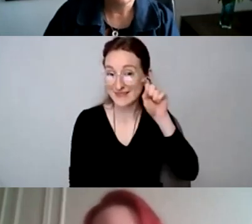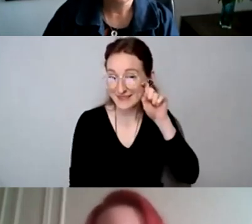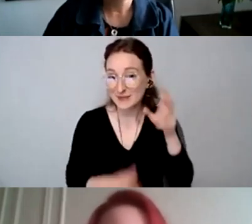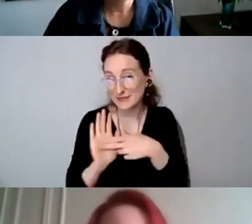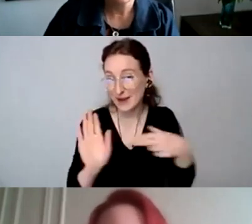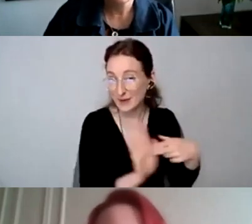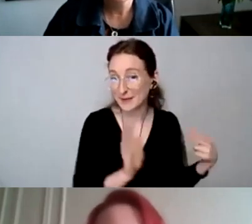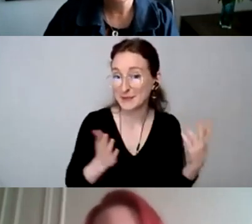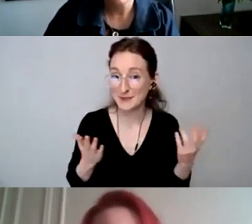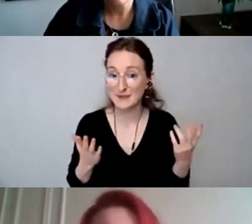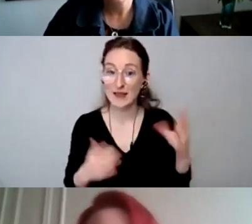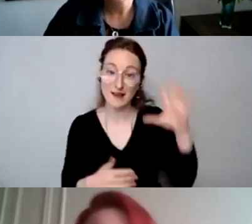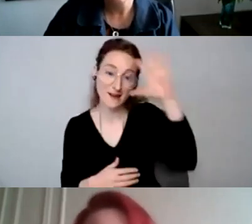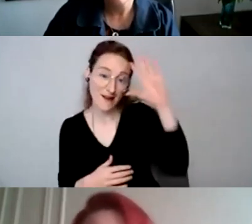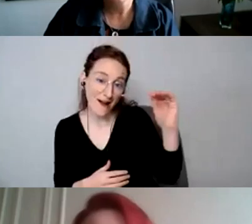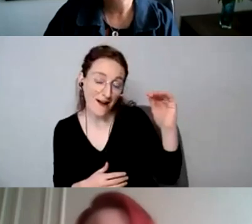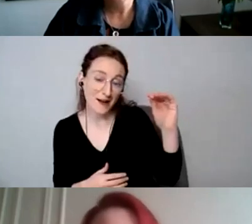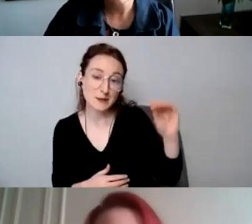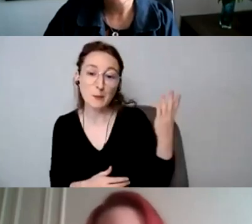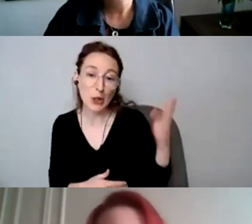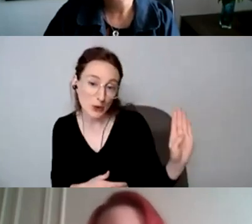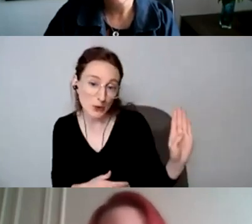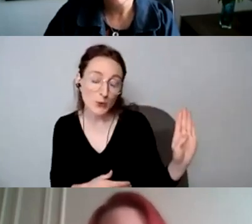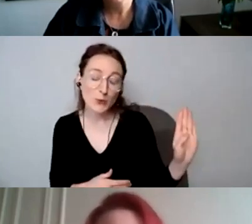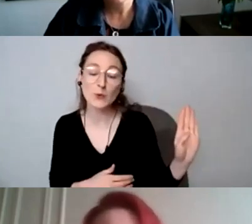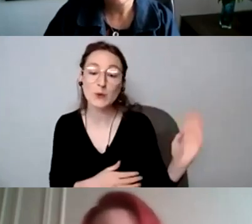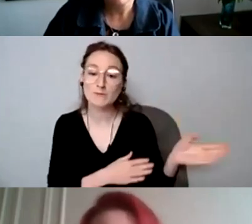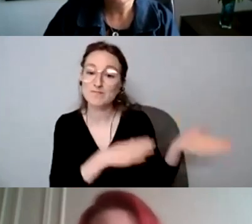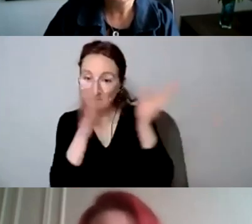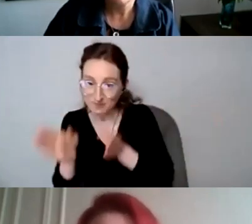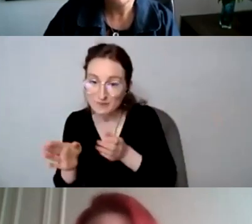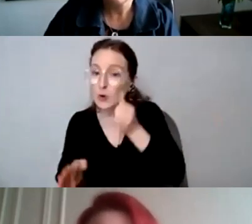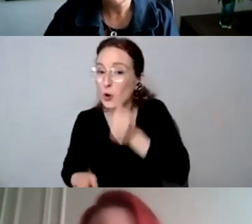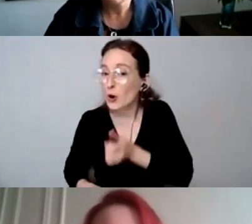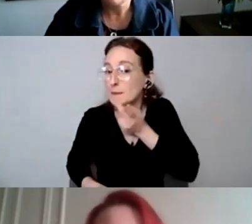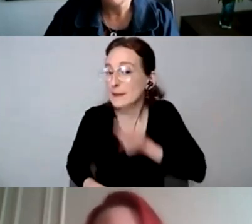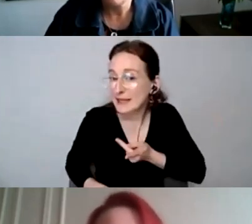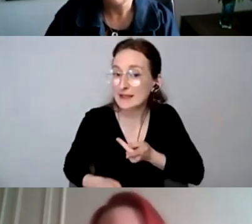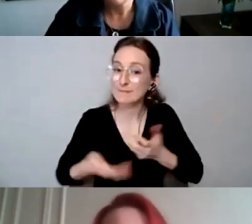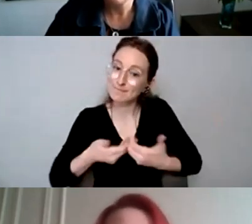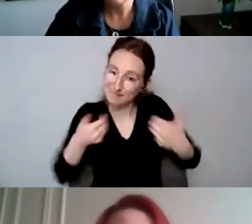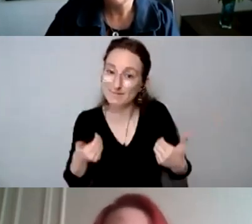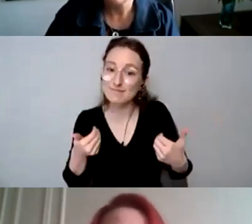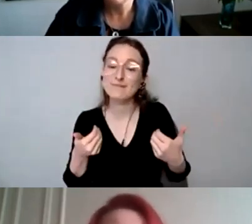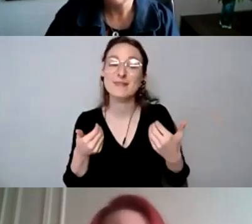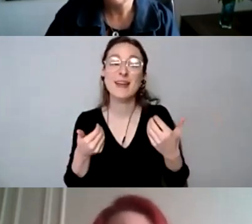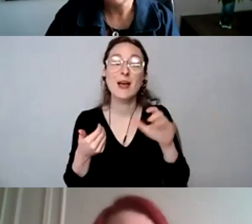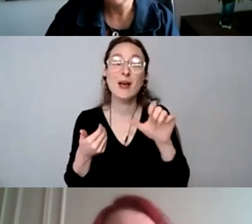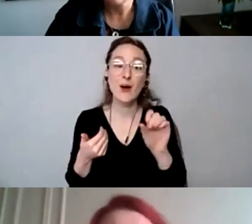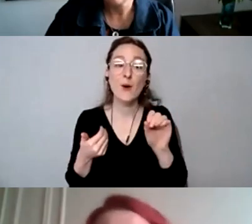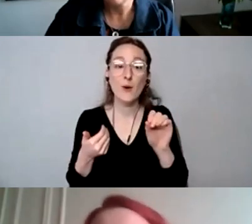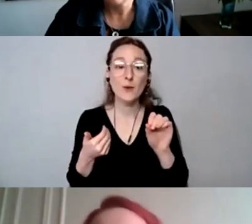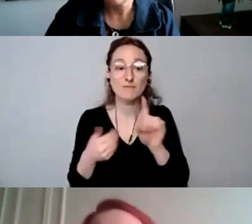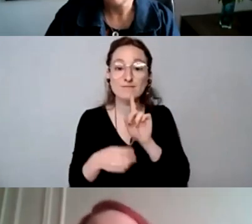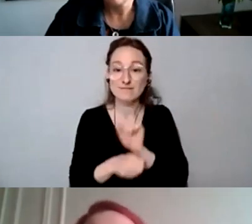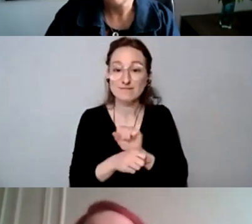that guys need to wear blue things and girls need to wear pink things. So it actually dealt with